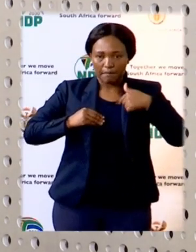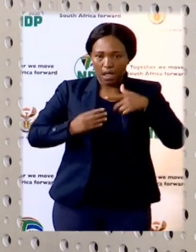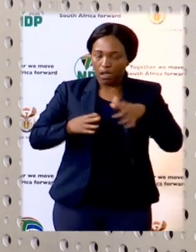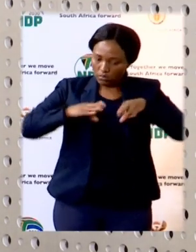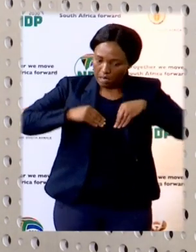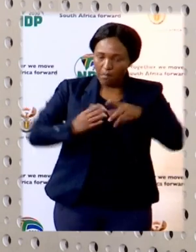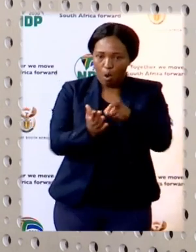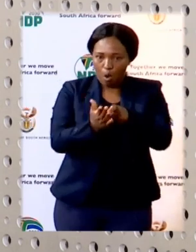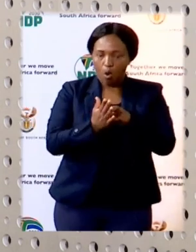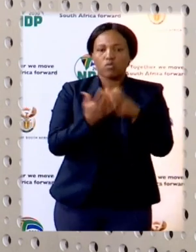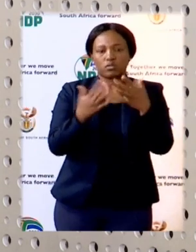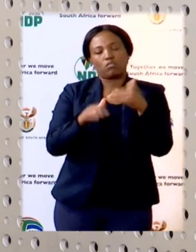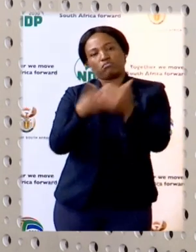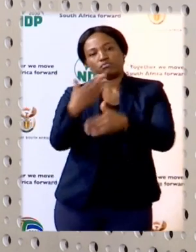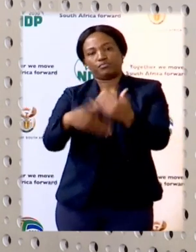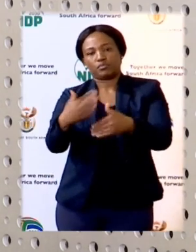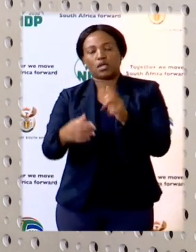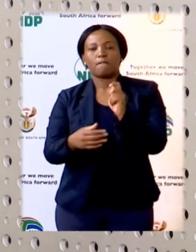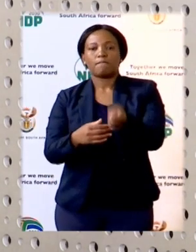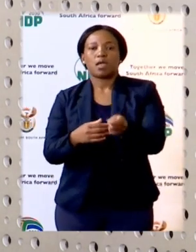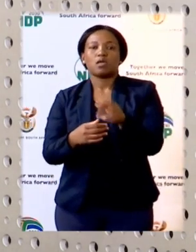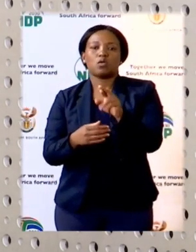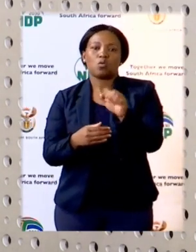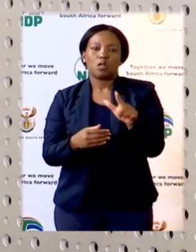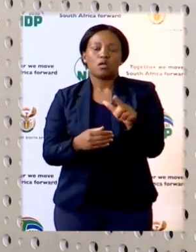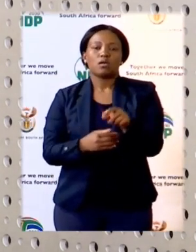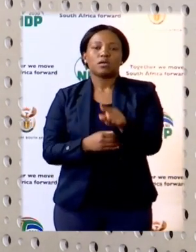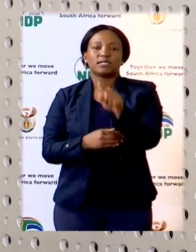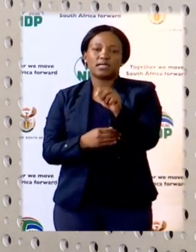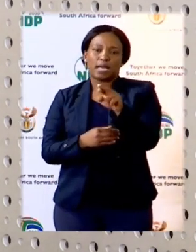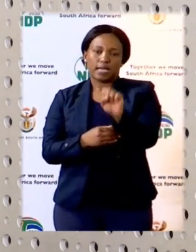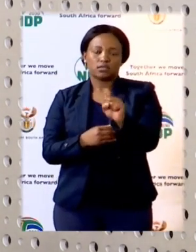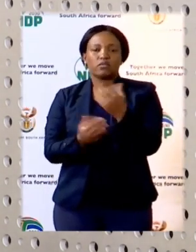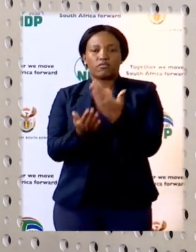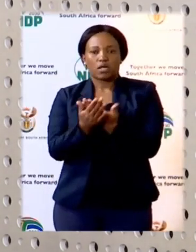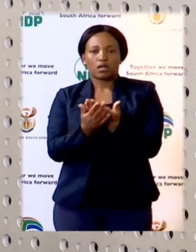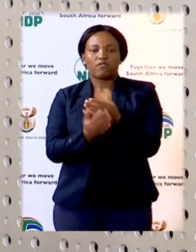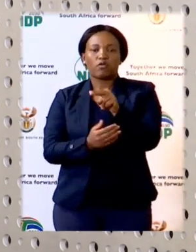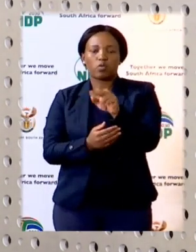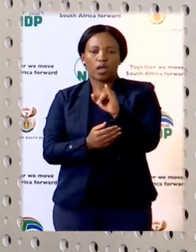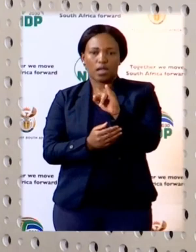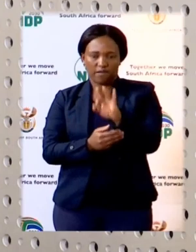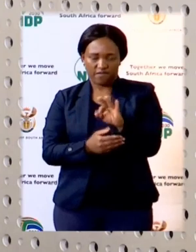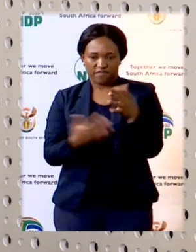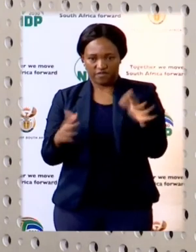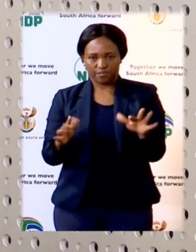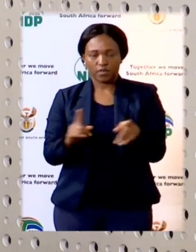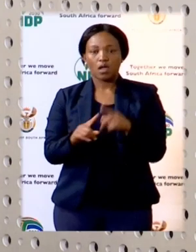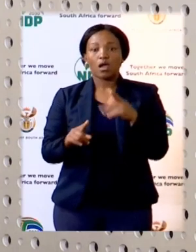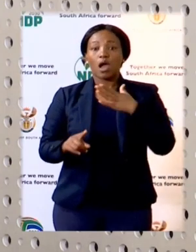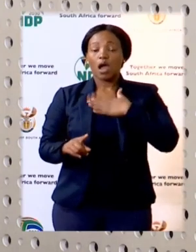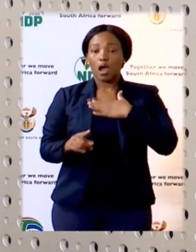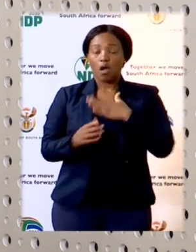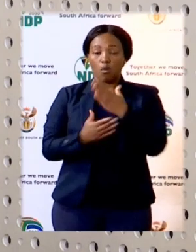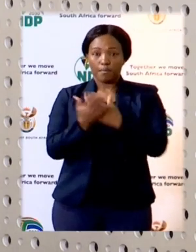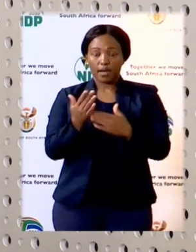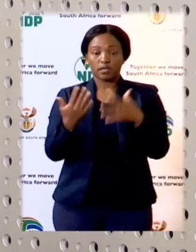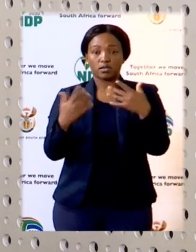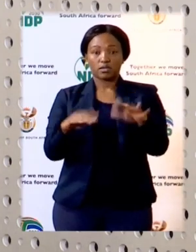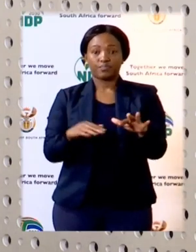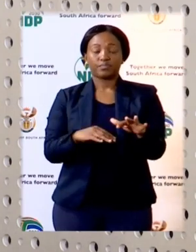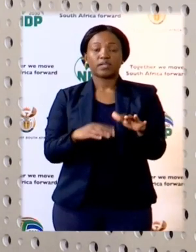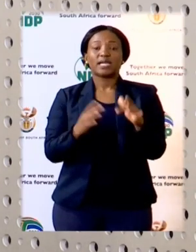also to be paid in terms of payroll assistance on our part and TERS on the part of UIF. And we have said on our part, given that